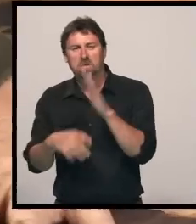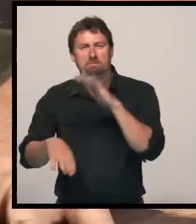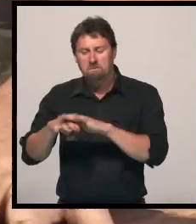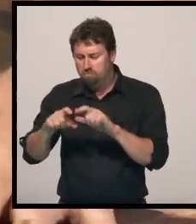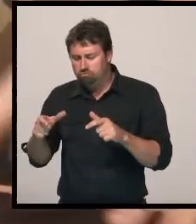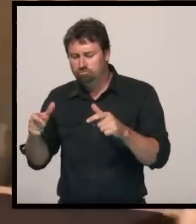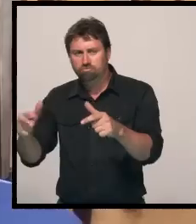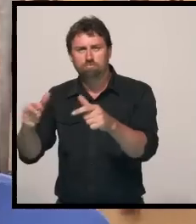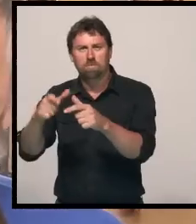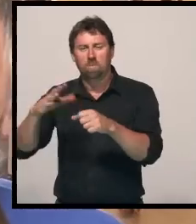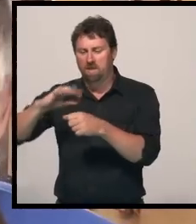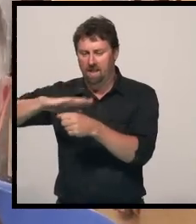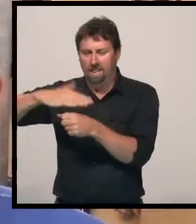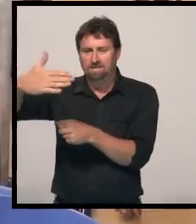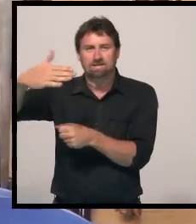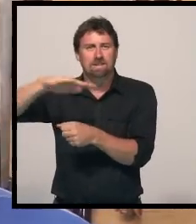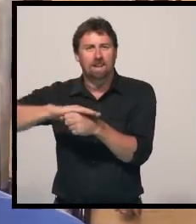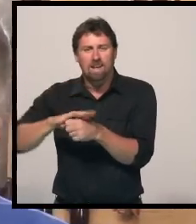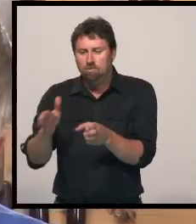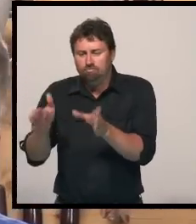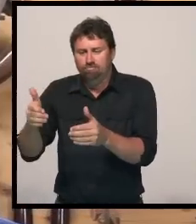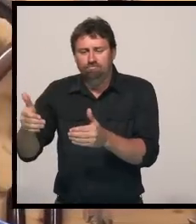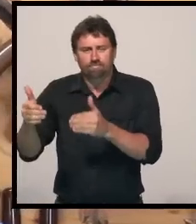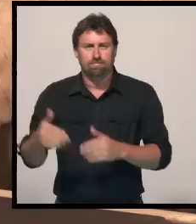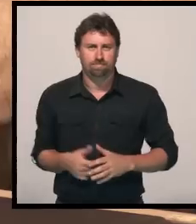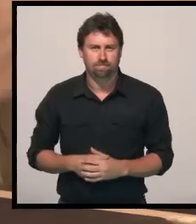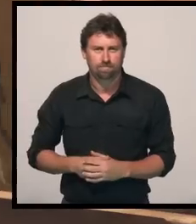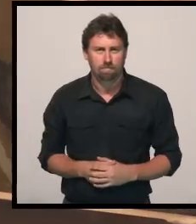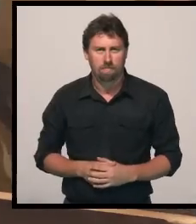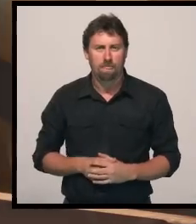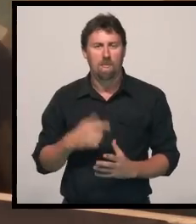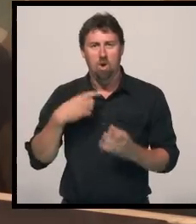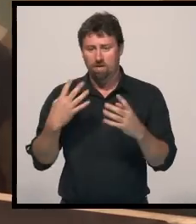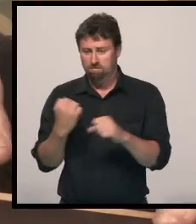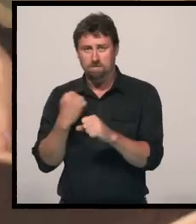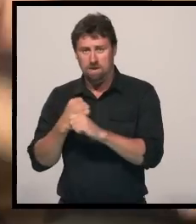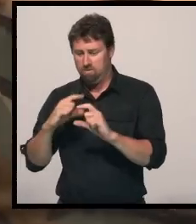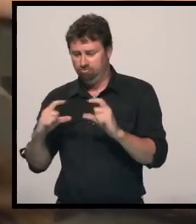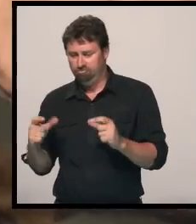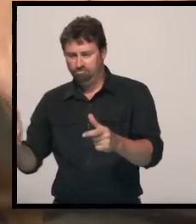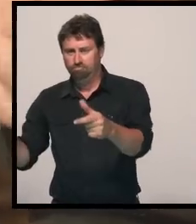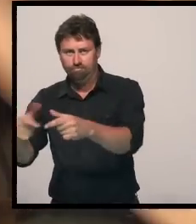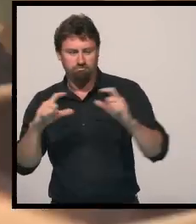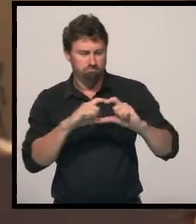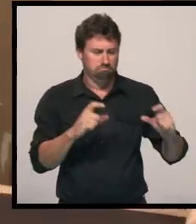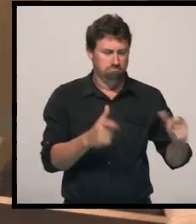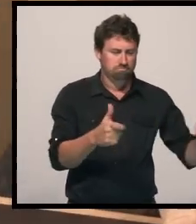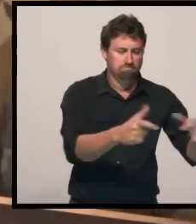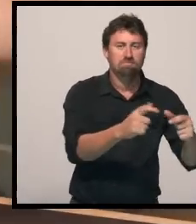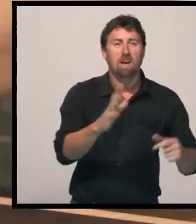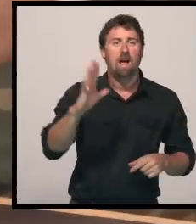with a raised panel lid. What we've done so far is made the boxes carcasses, as you can see. Last week, we cut the lids